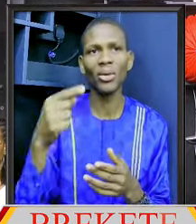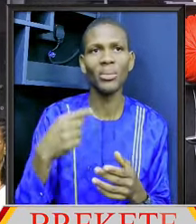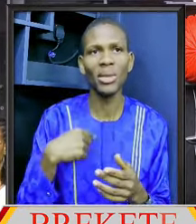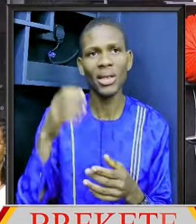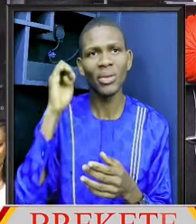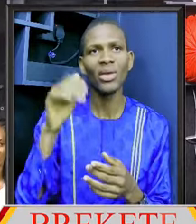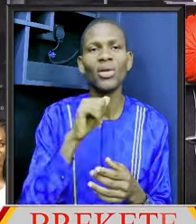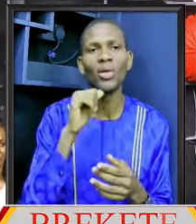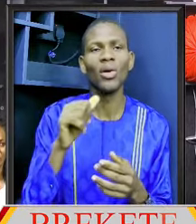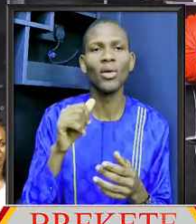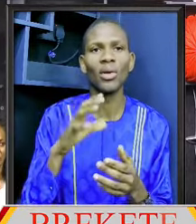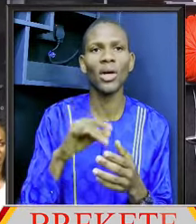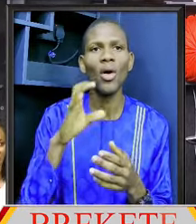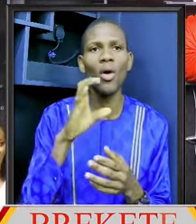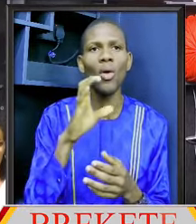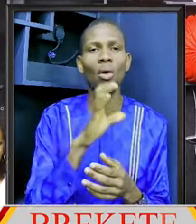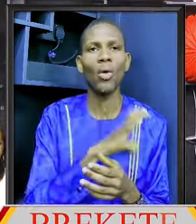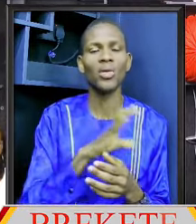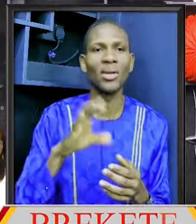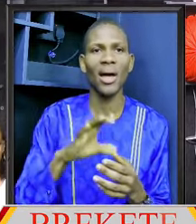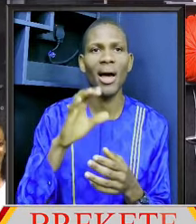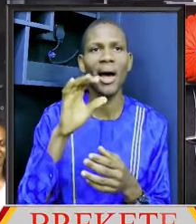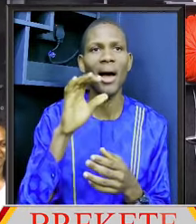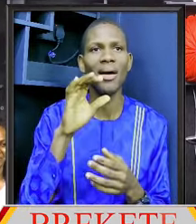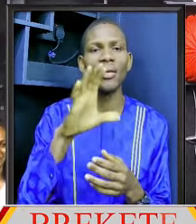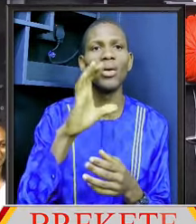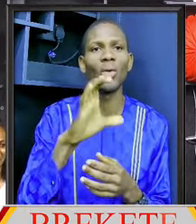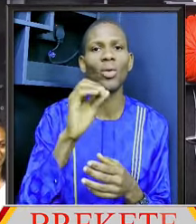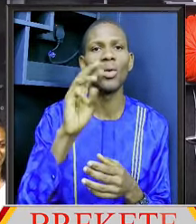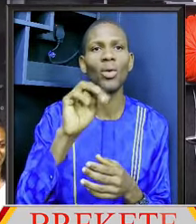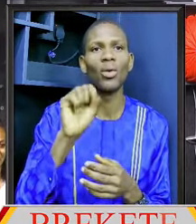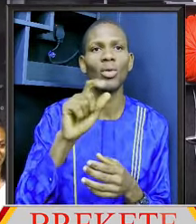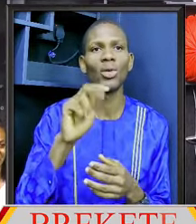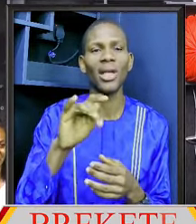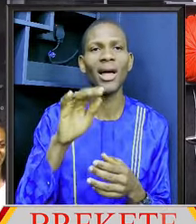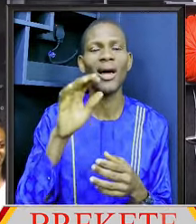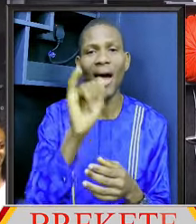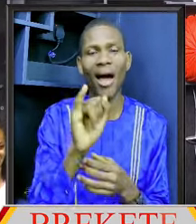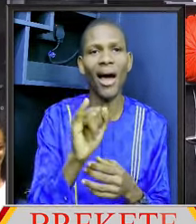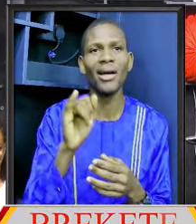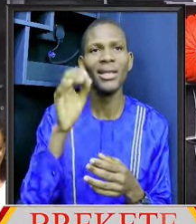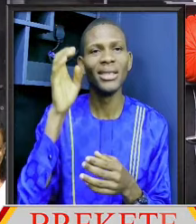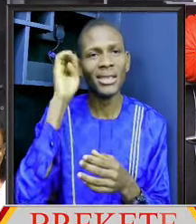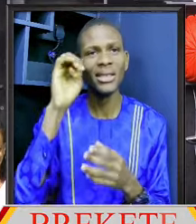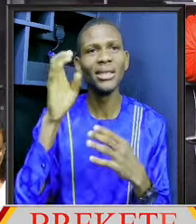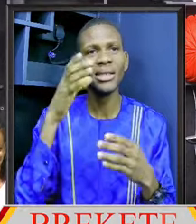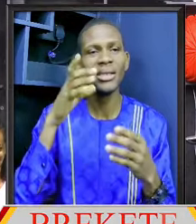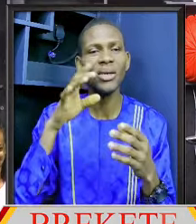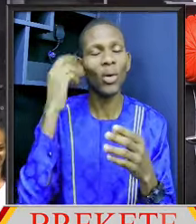it tomorrow. Cause and that thing inspire me. He dey under AC sweat. This man where they do hoo hoo hoo.